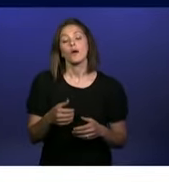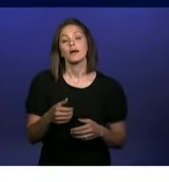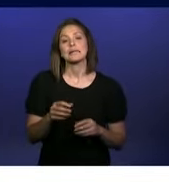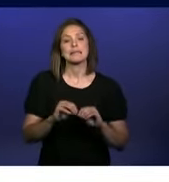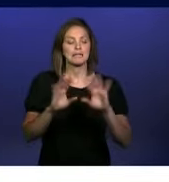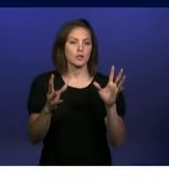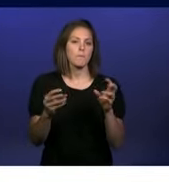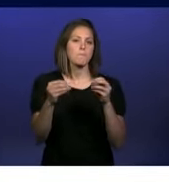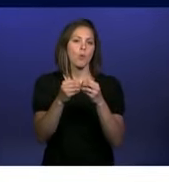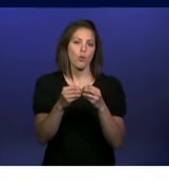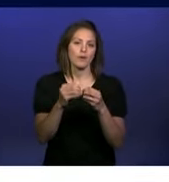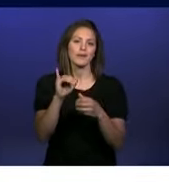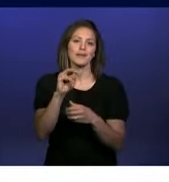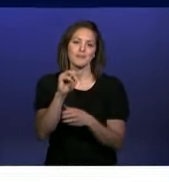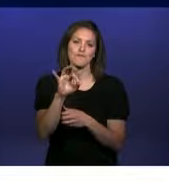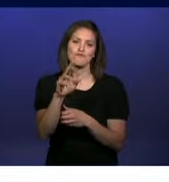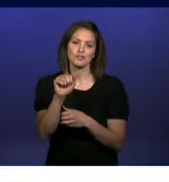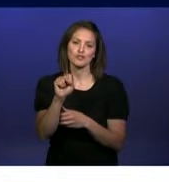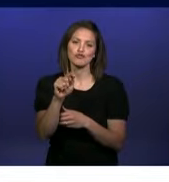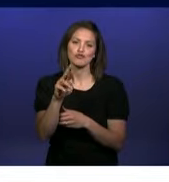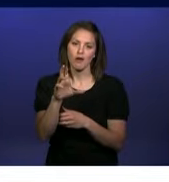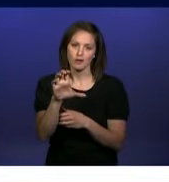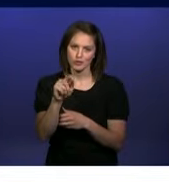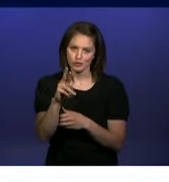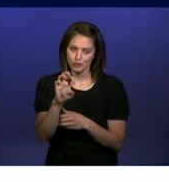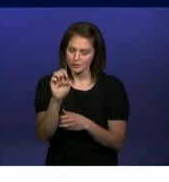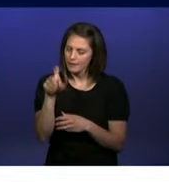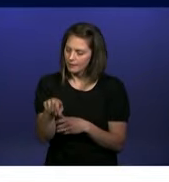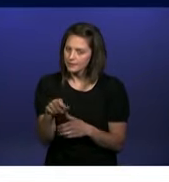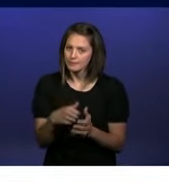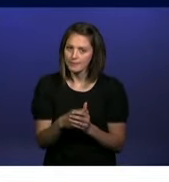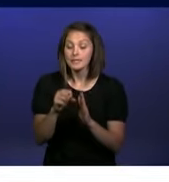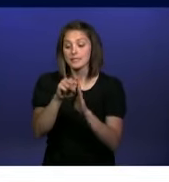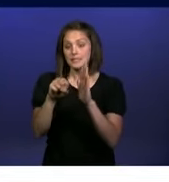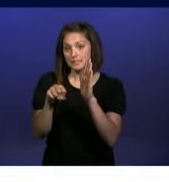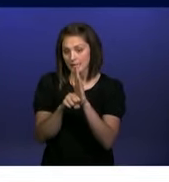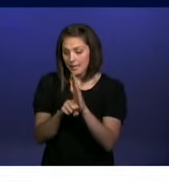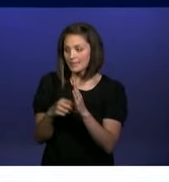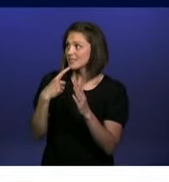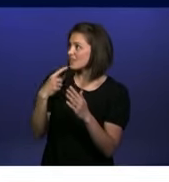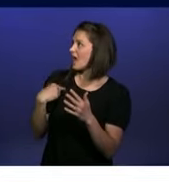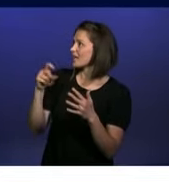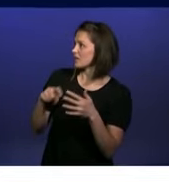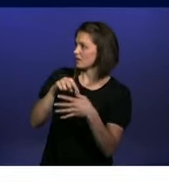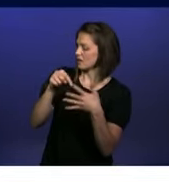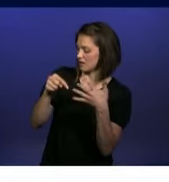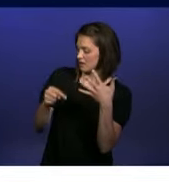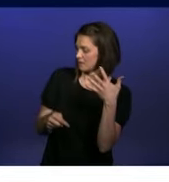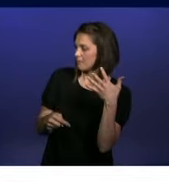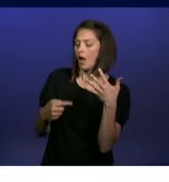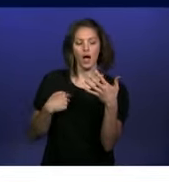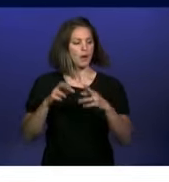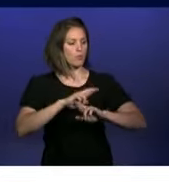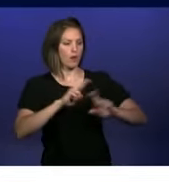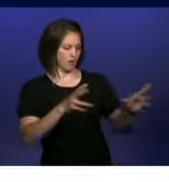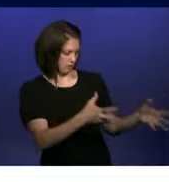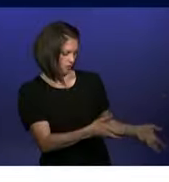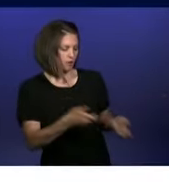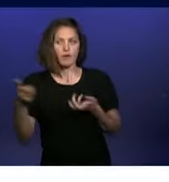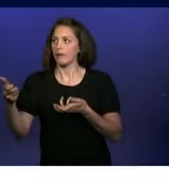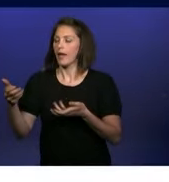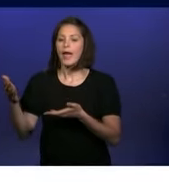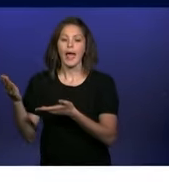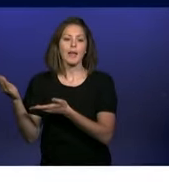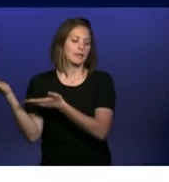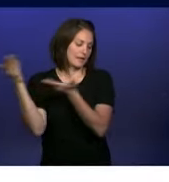more infrastructure is needed. As the state dictates what is needed, I stand ready to bring those resources to the state so that we can do